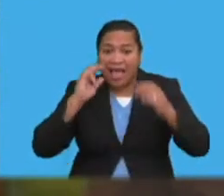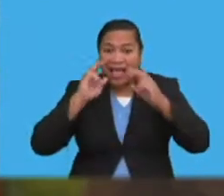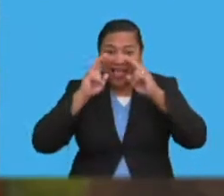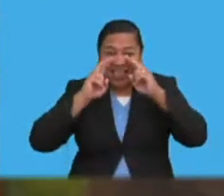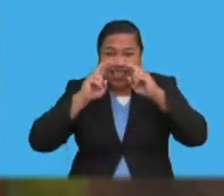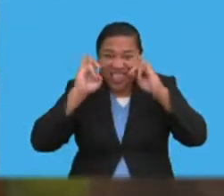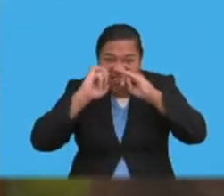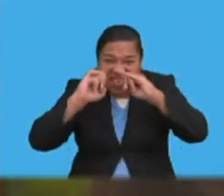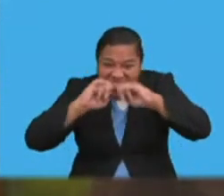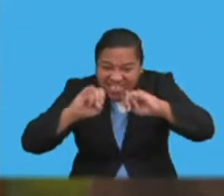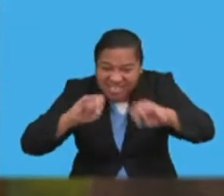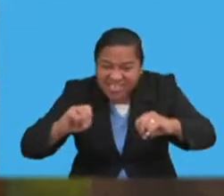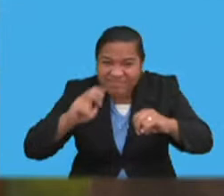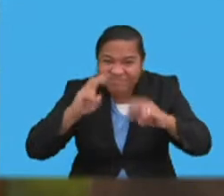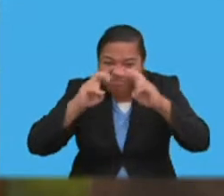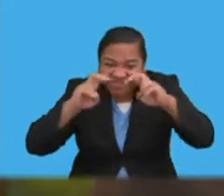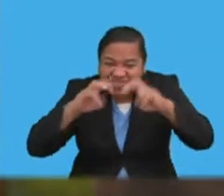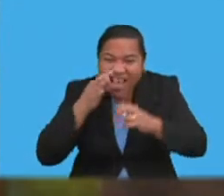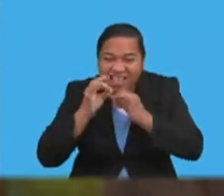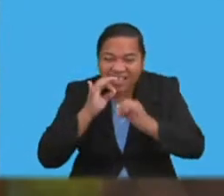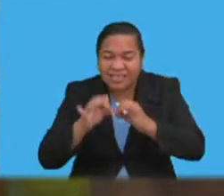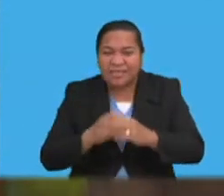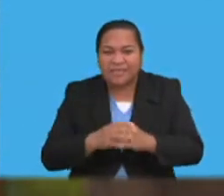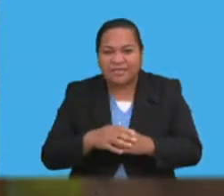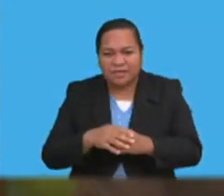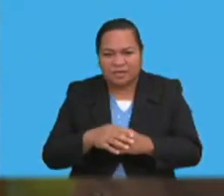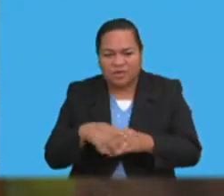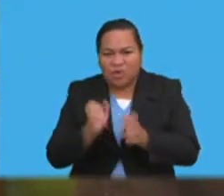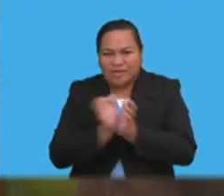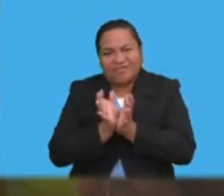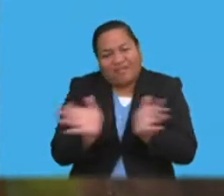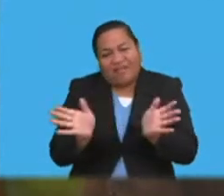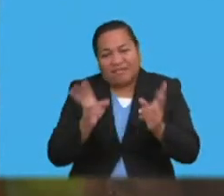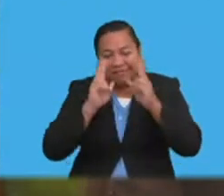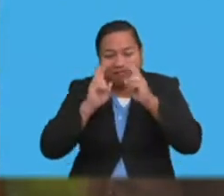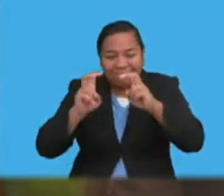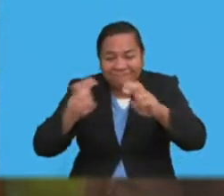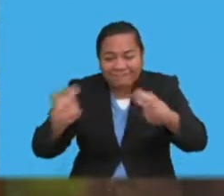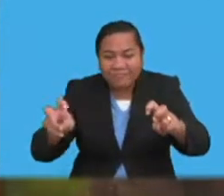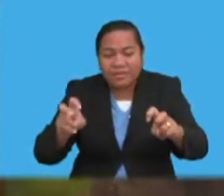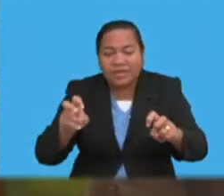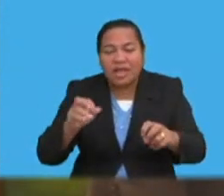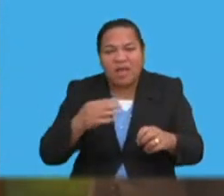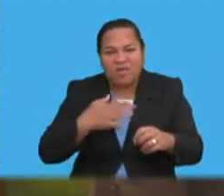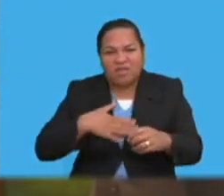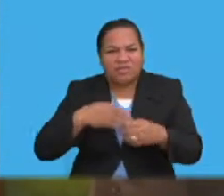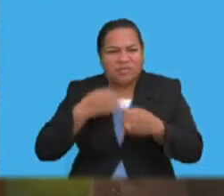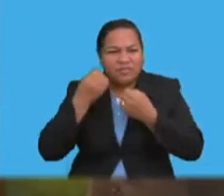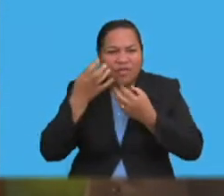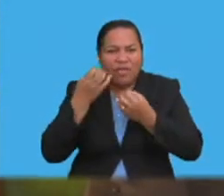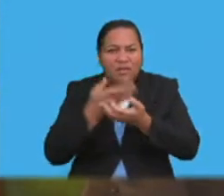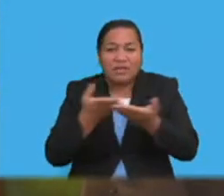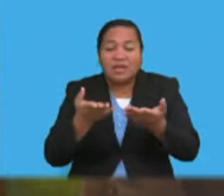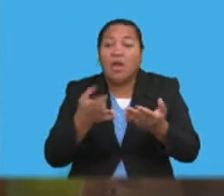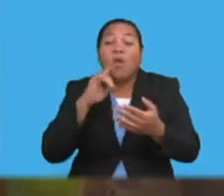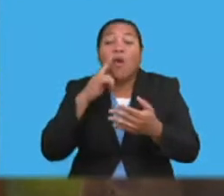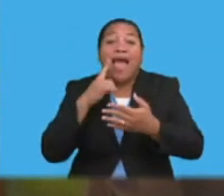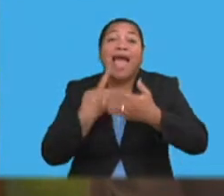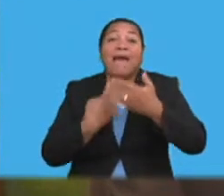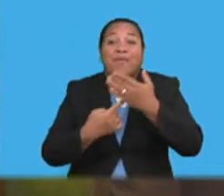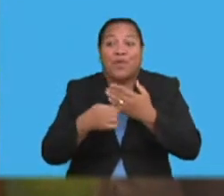investigations, the general steps for the investigation, and if I can inform the House what happens when you